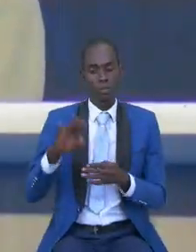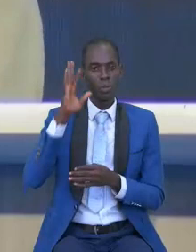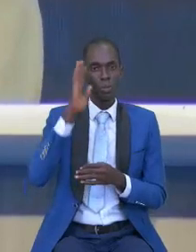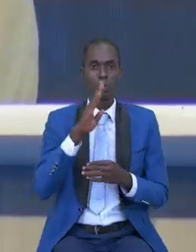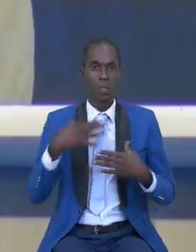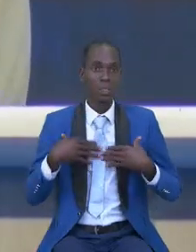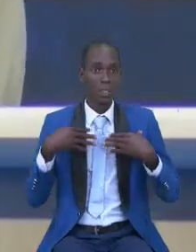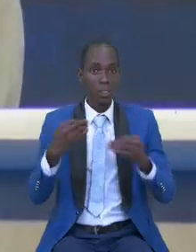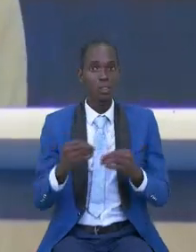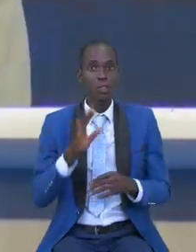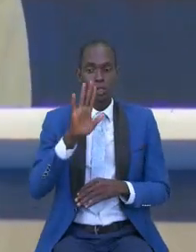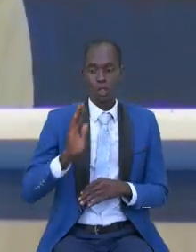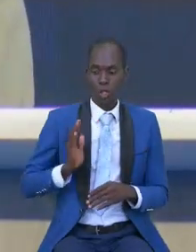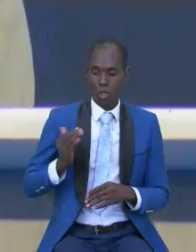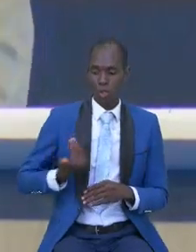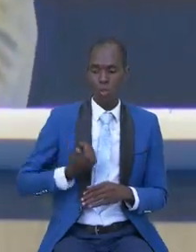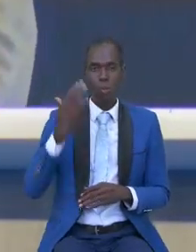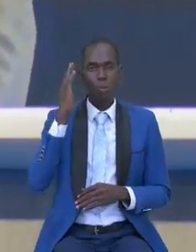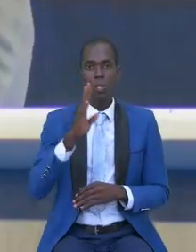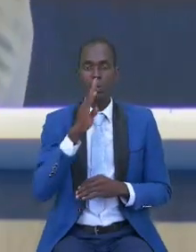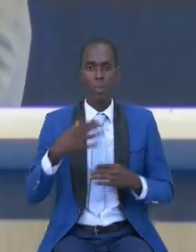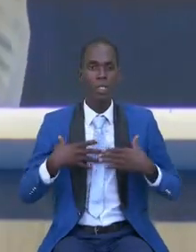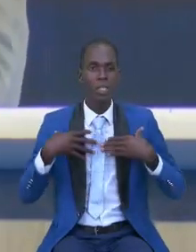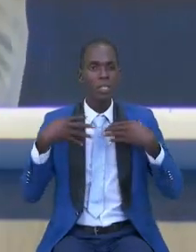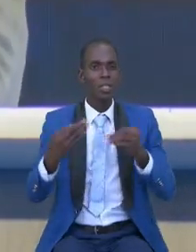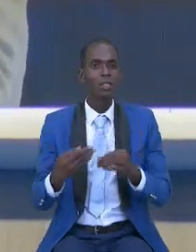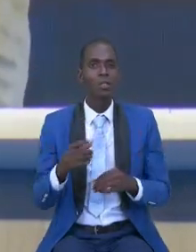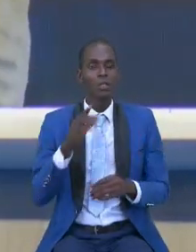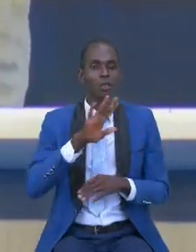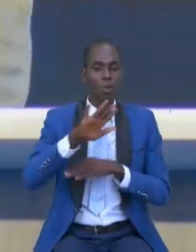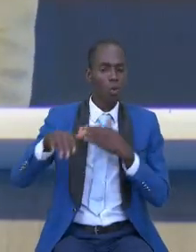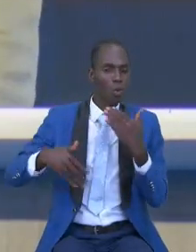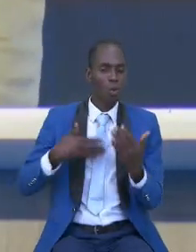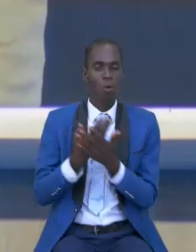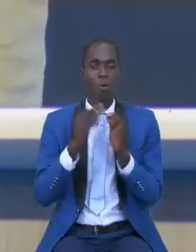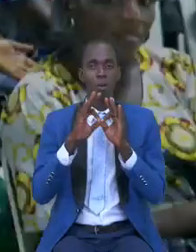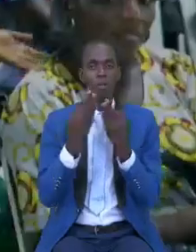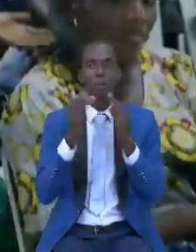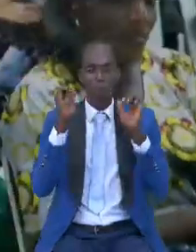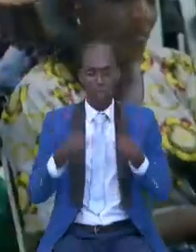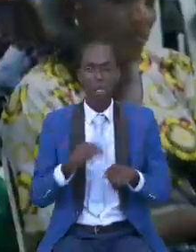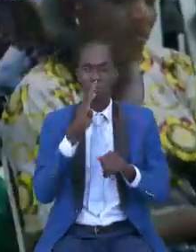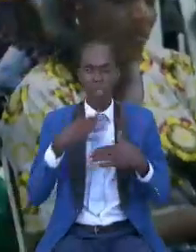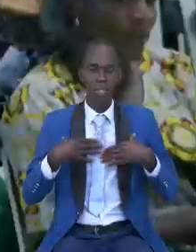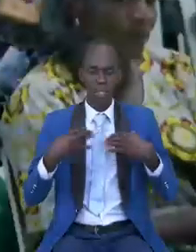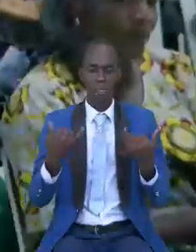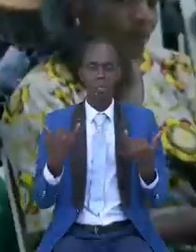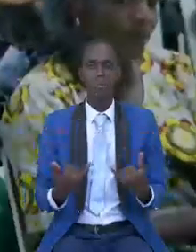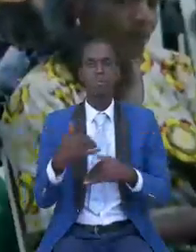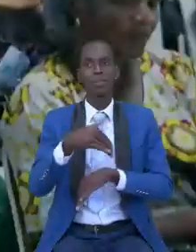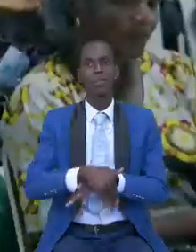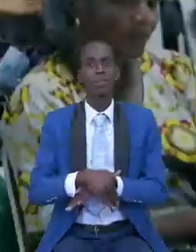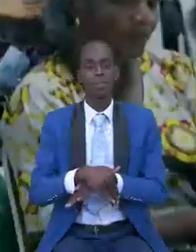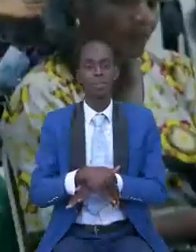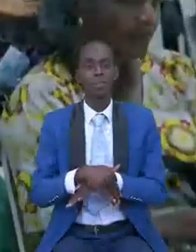healed. Your soul will be healed. Your entire family can be healed tonight.